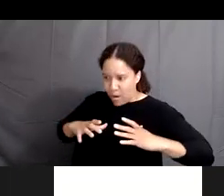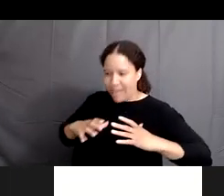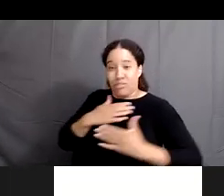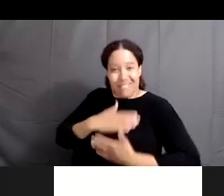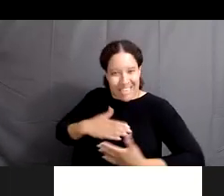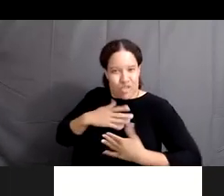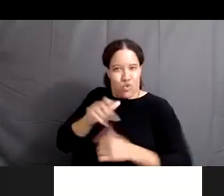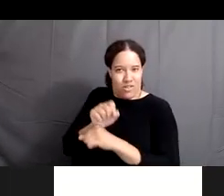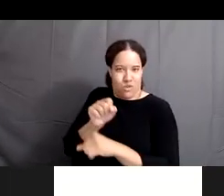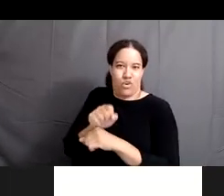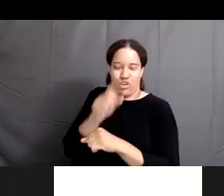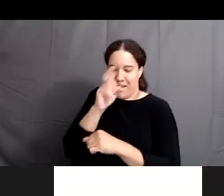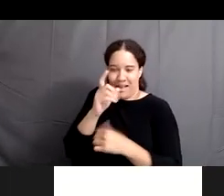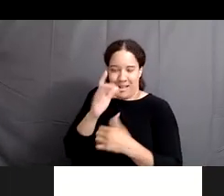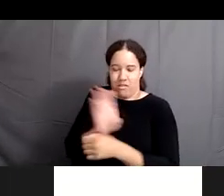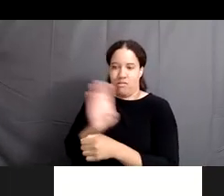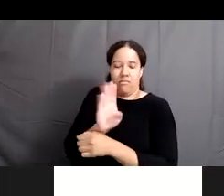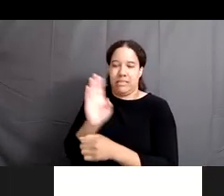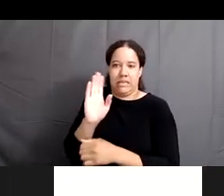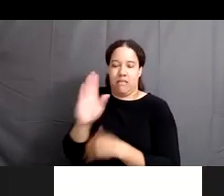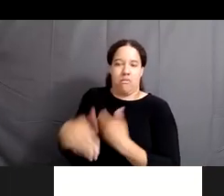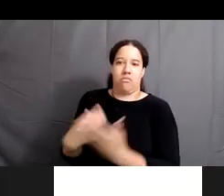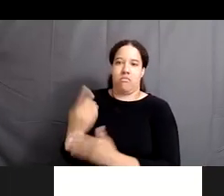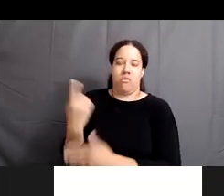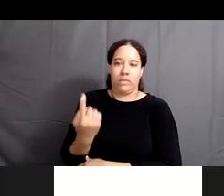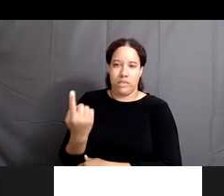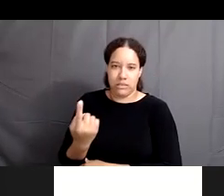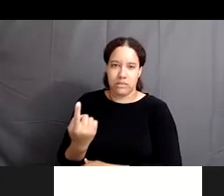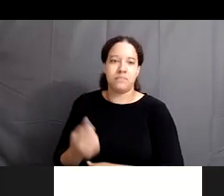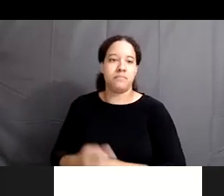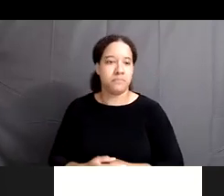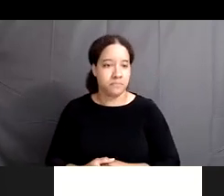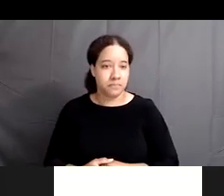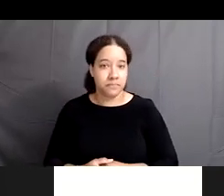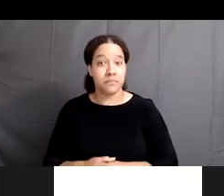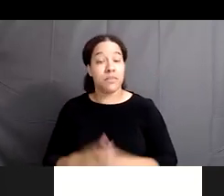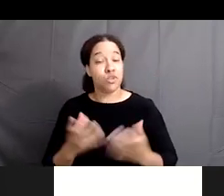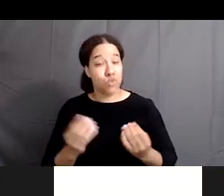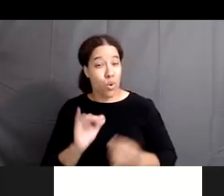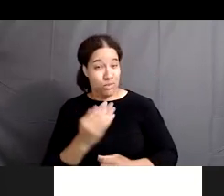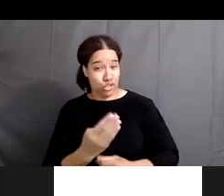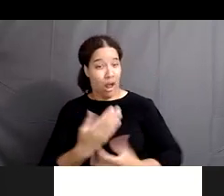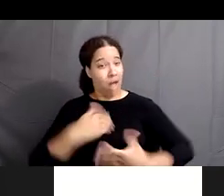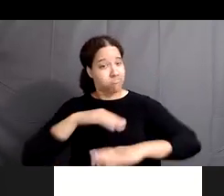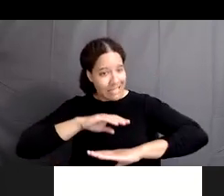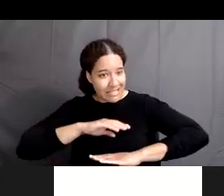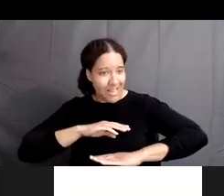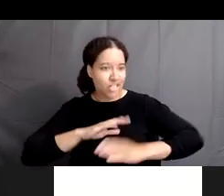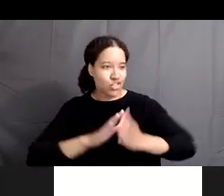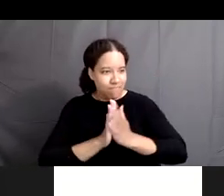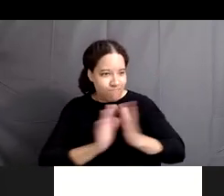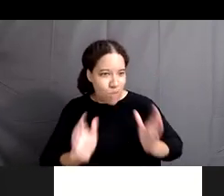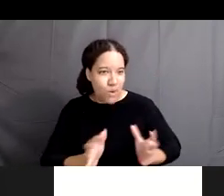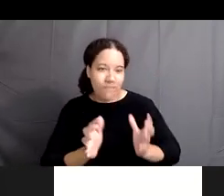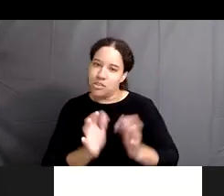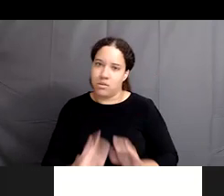job satisfaction and motivation. Motivation largely because this is their business. So if they have kind of a stake in what